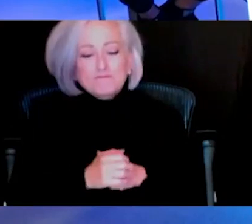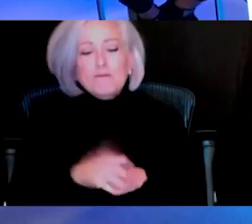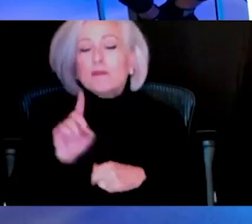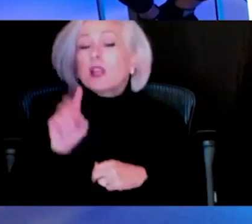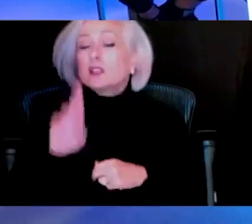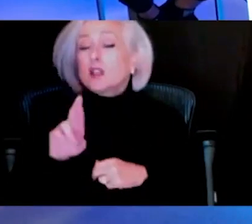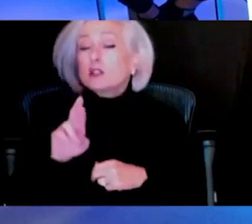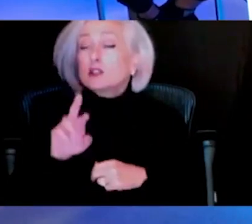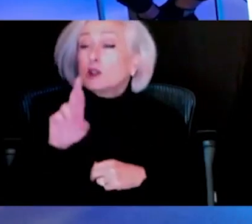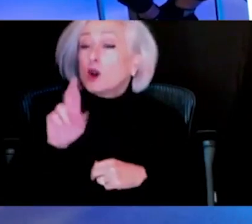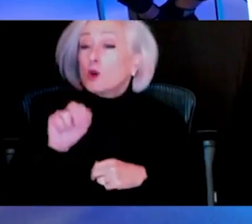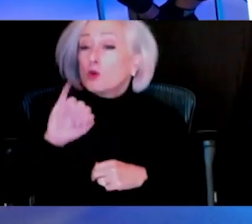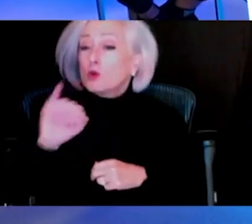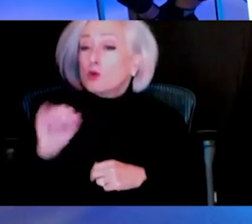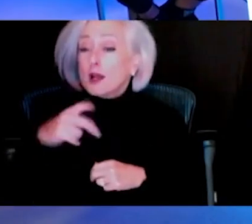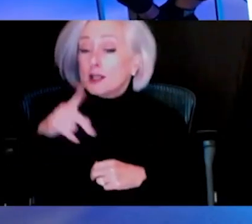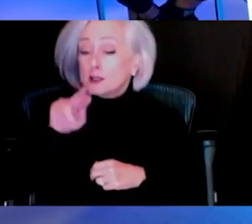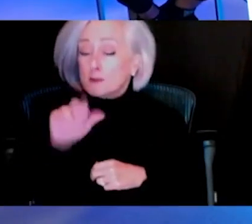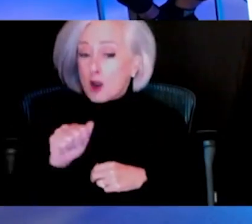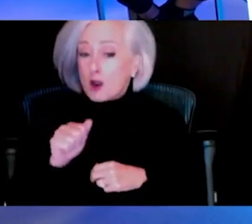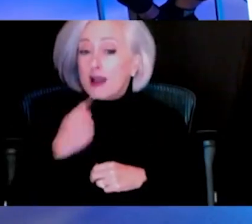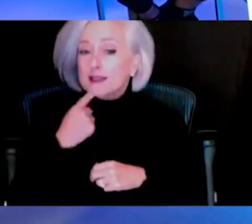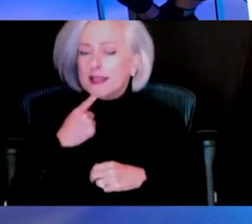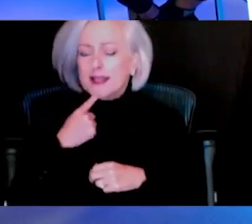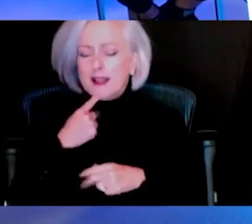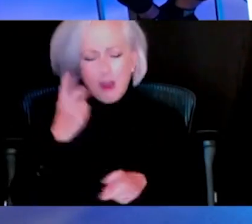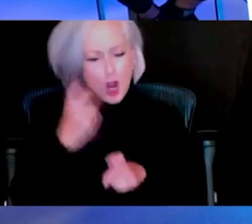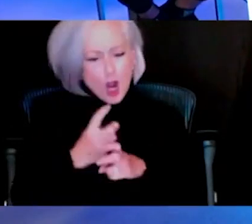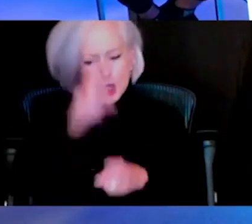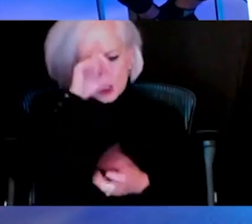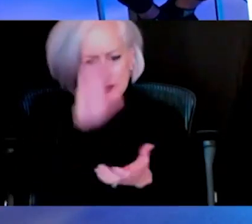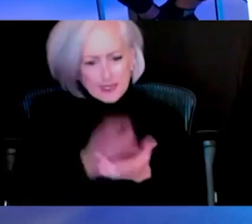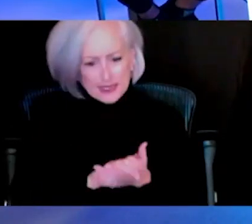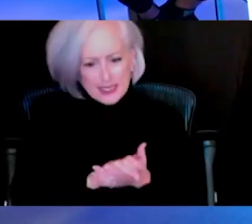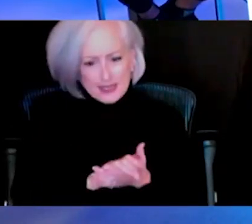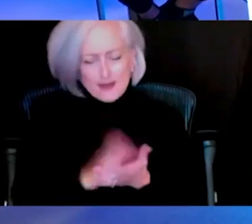it was hard for me to believe that there was some magic potion in this $30